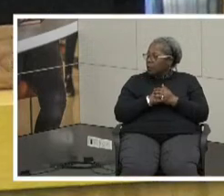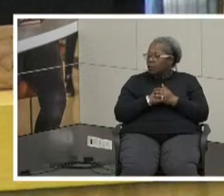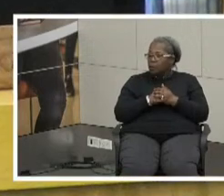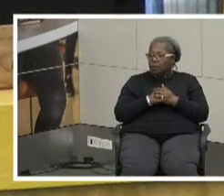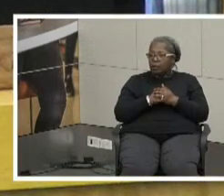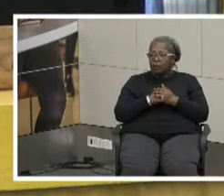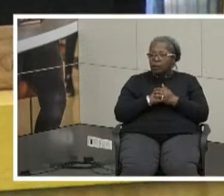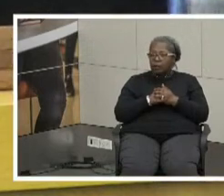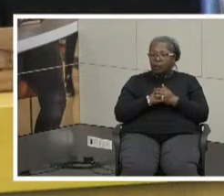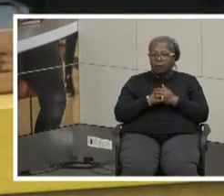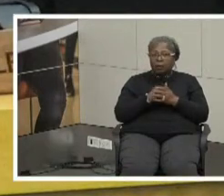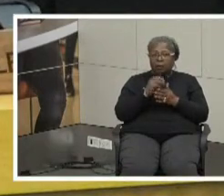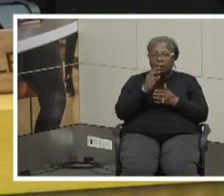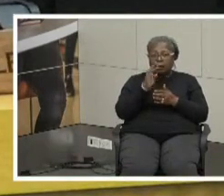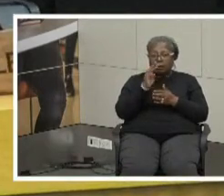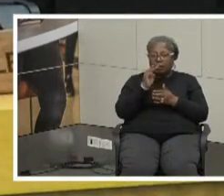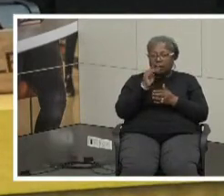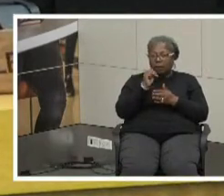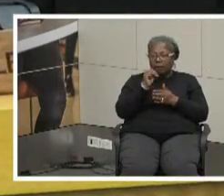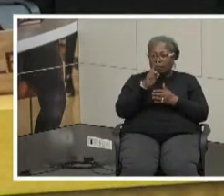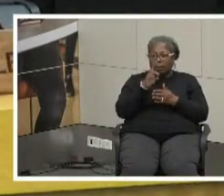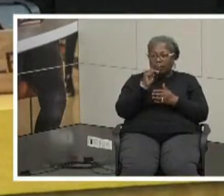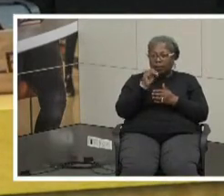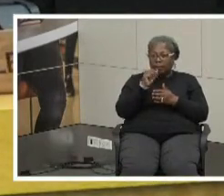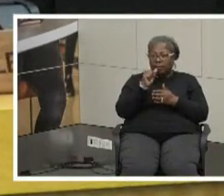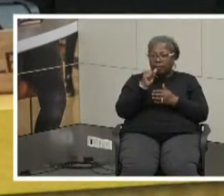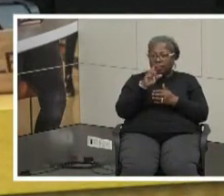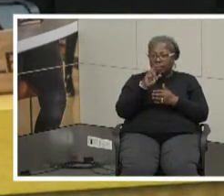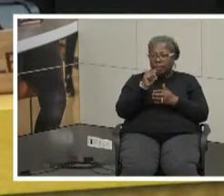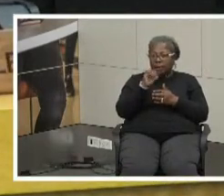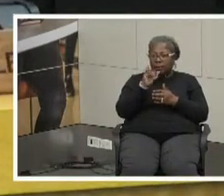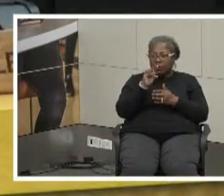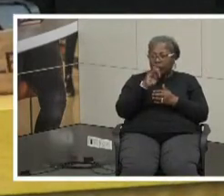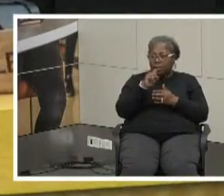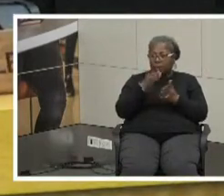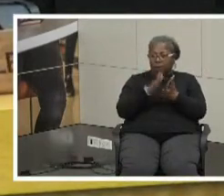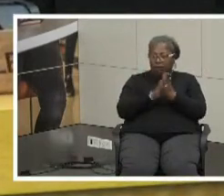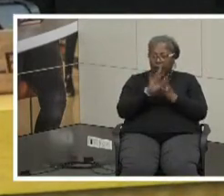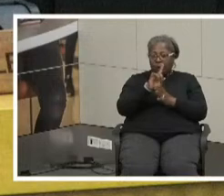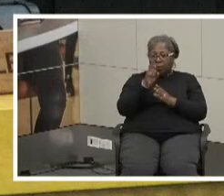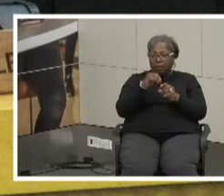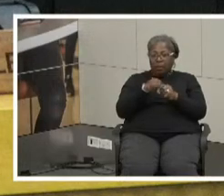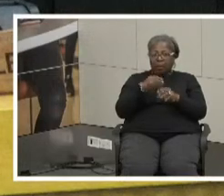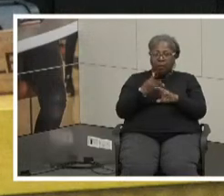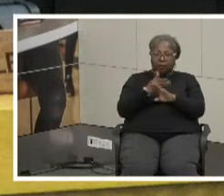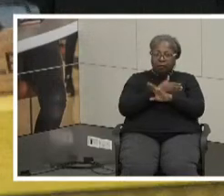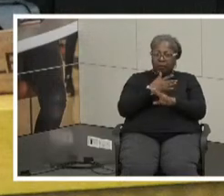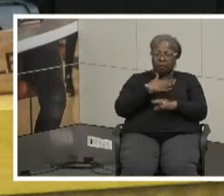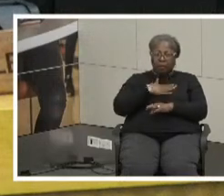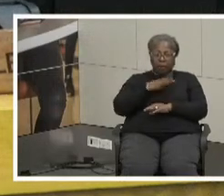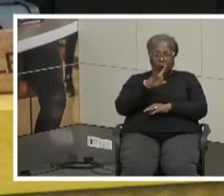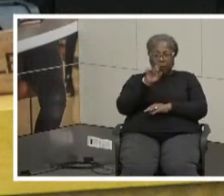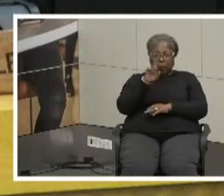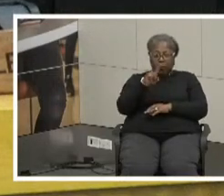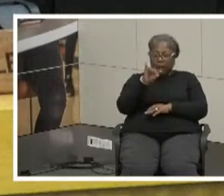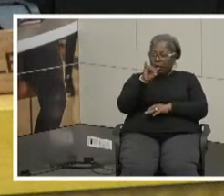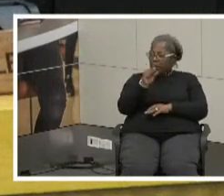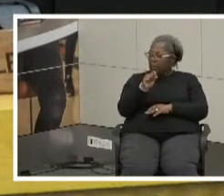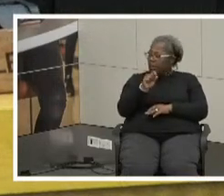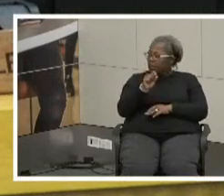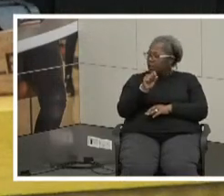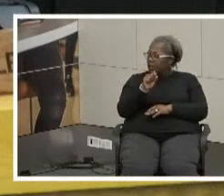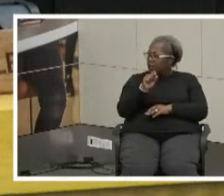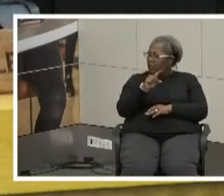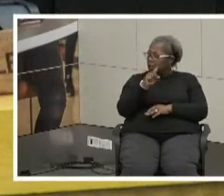like Mr Martinez I asked a few questions in Advance um and my question is